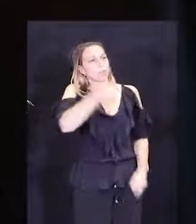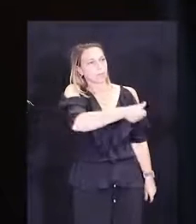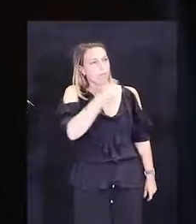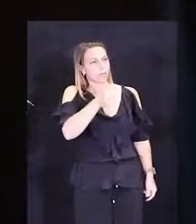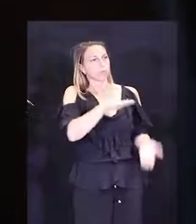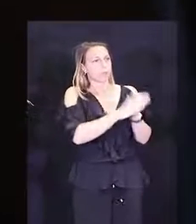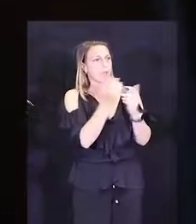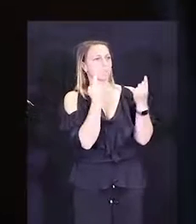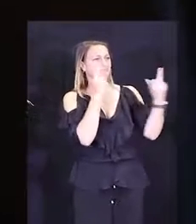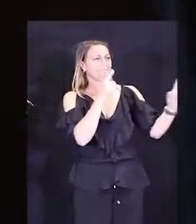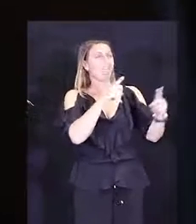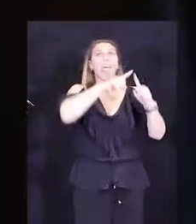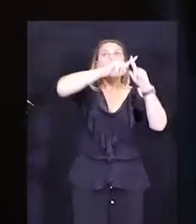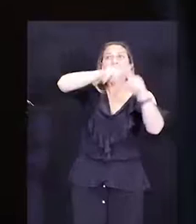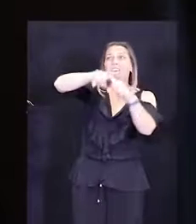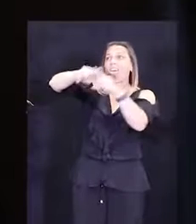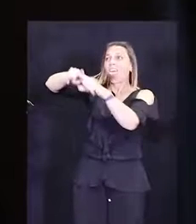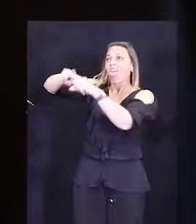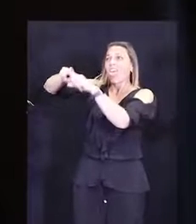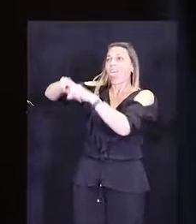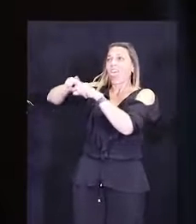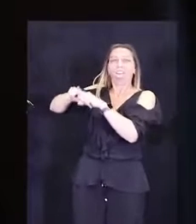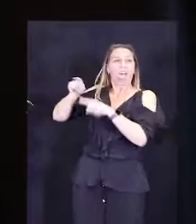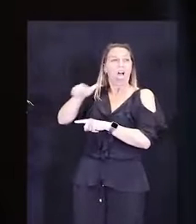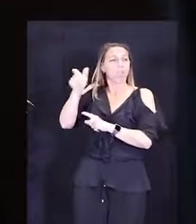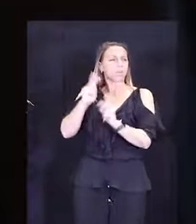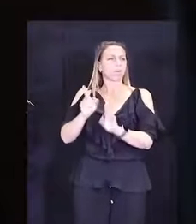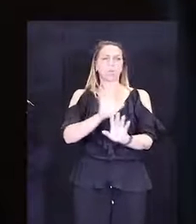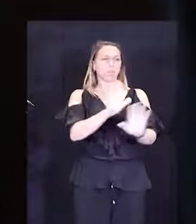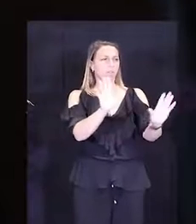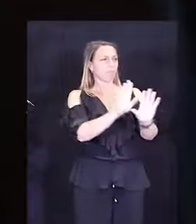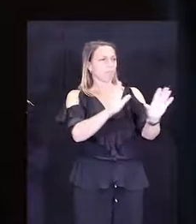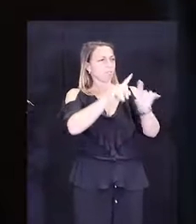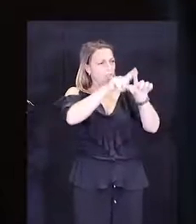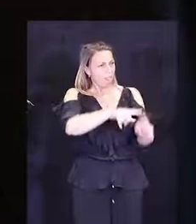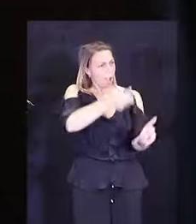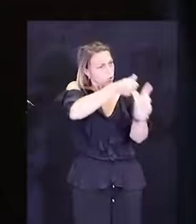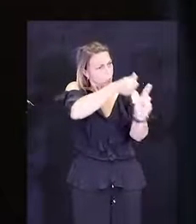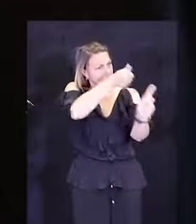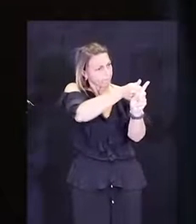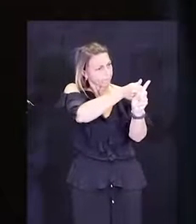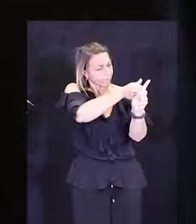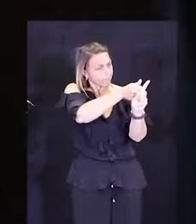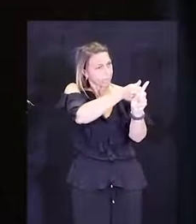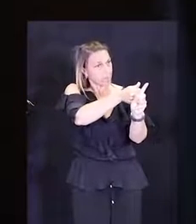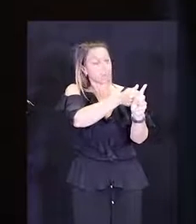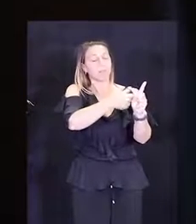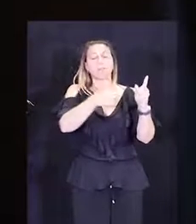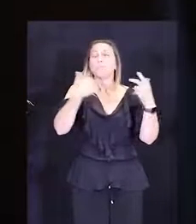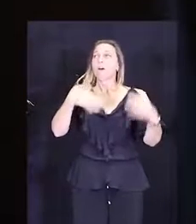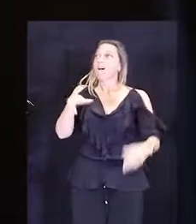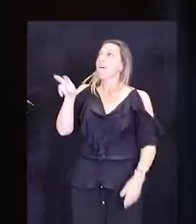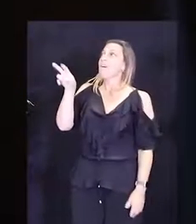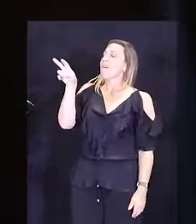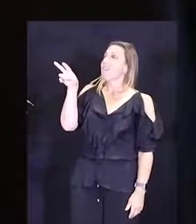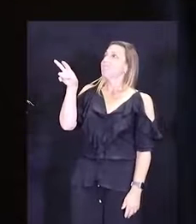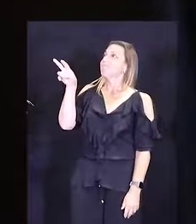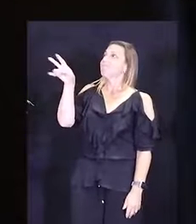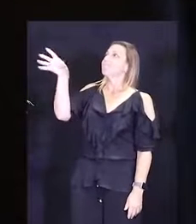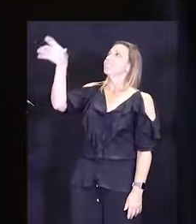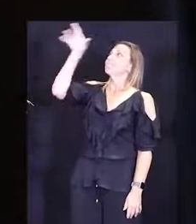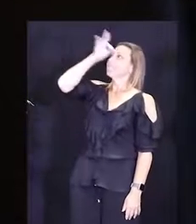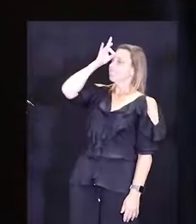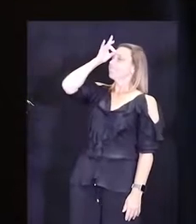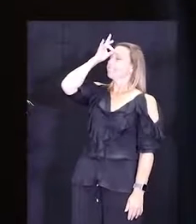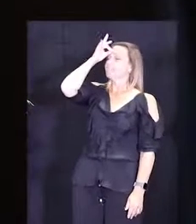succeed in school, not on the hard work and guidance of others. This principle is beneficial in